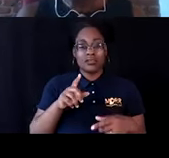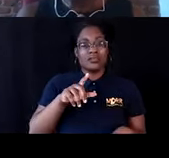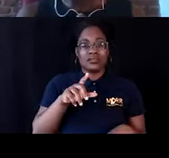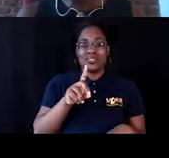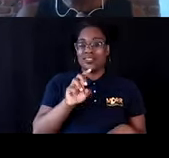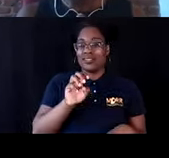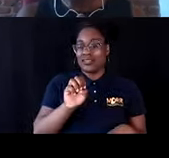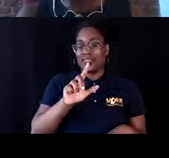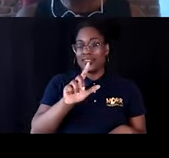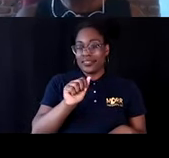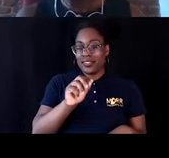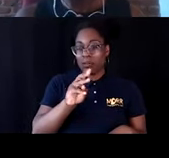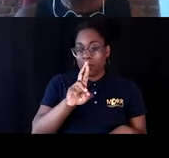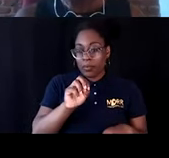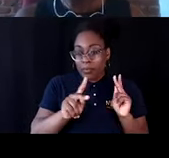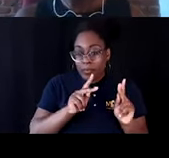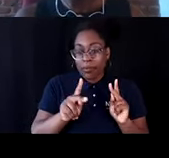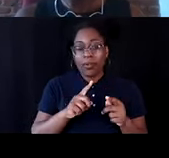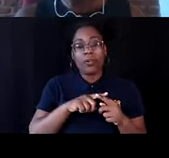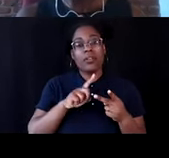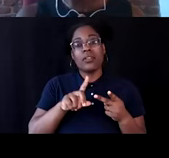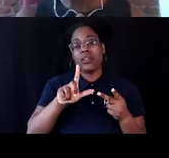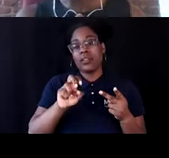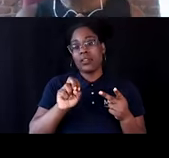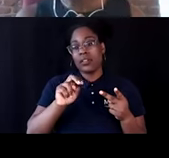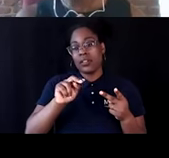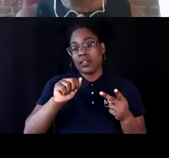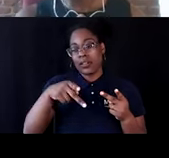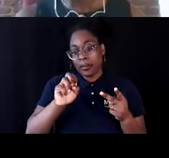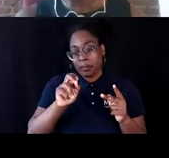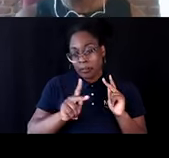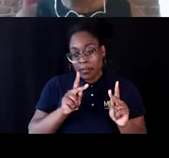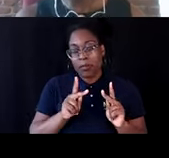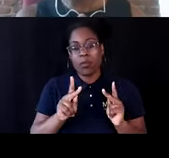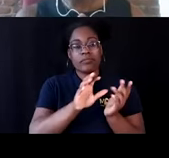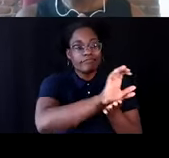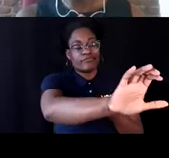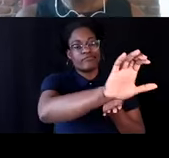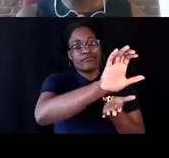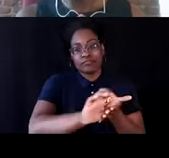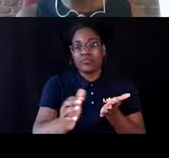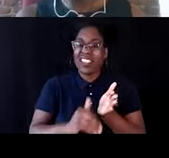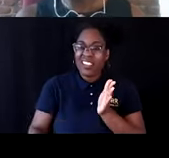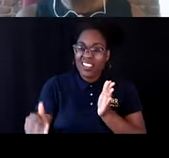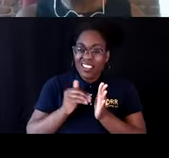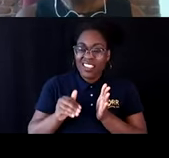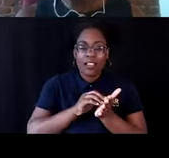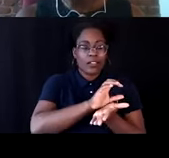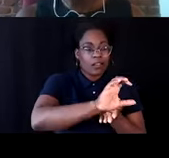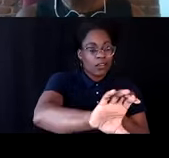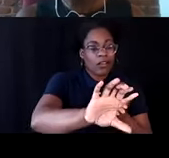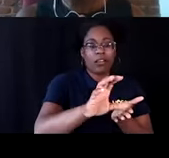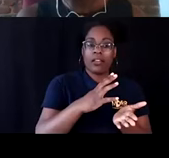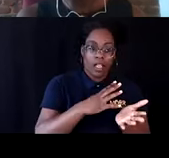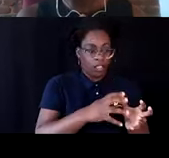the Lenape, were removed several times. And you can see in the upper right corner a map of the different phases